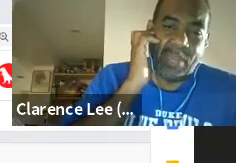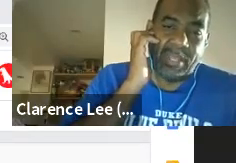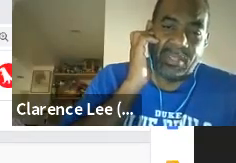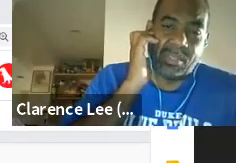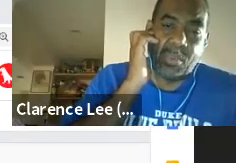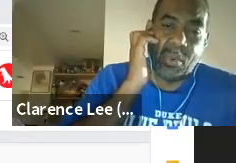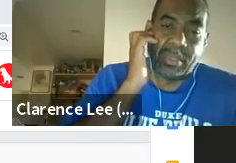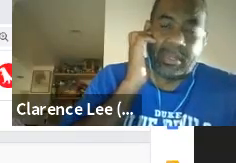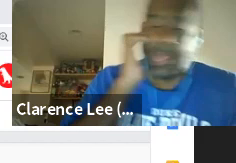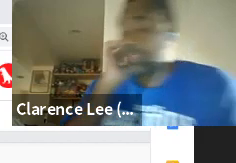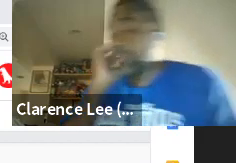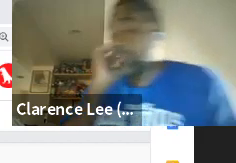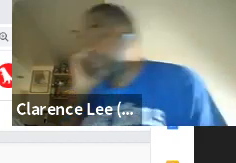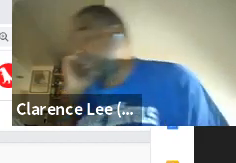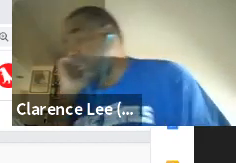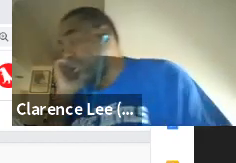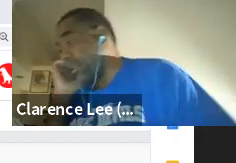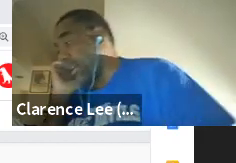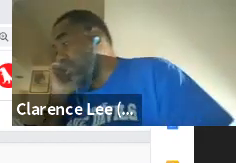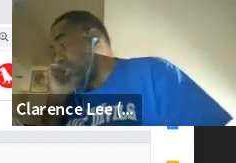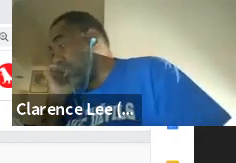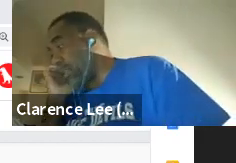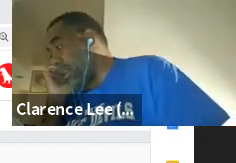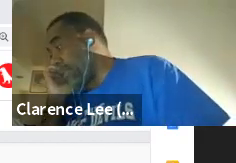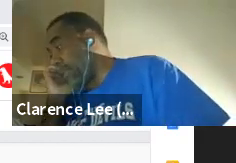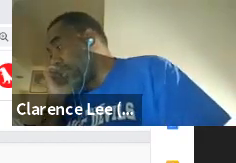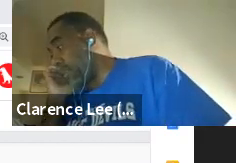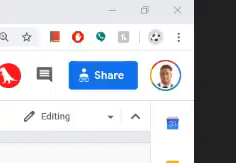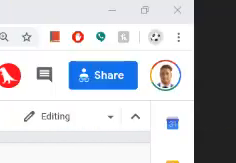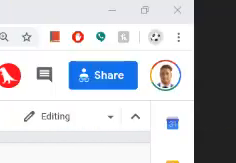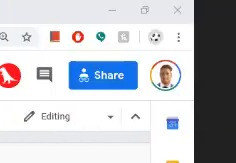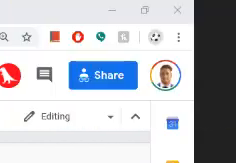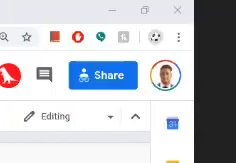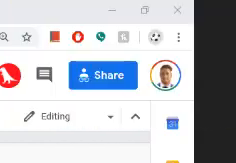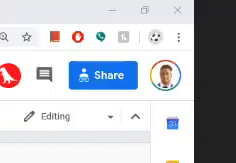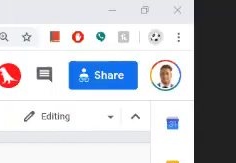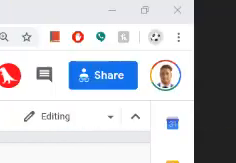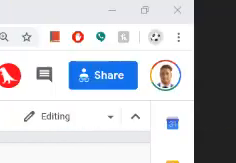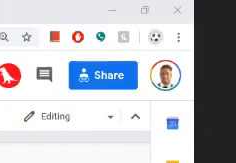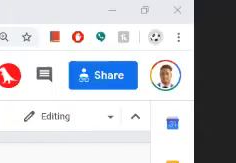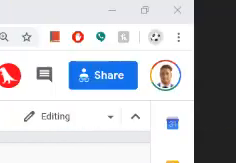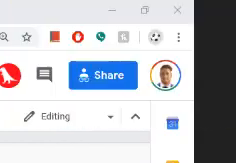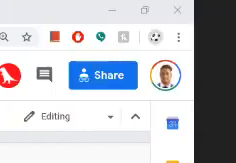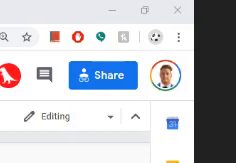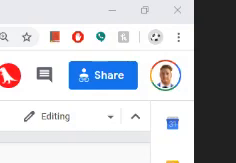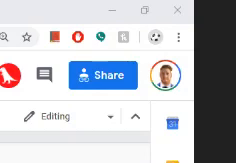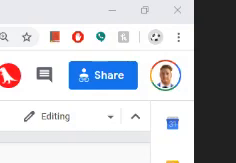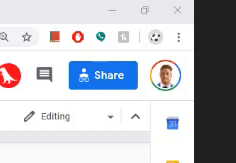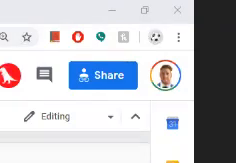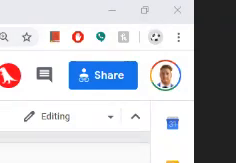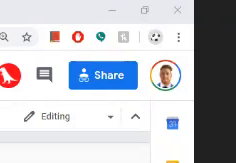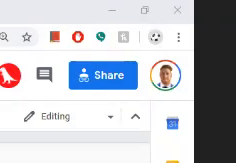I'm ready to support it. I just read it. I still, I finished reading it, and